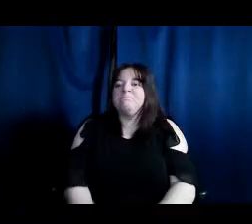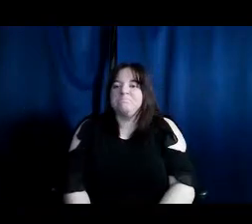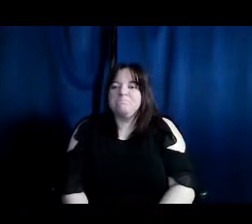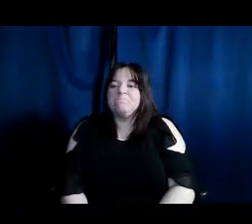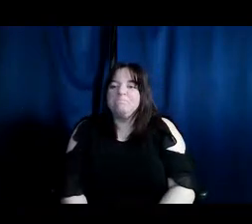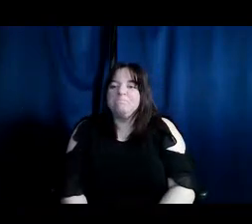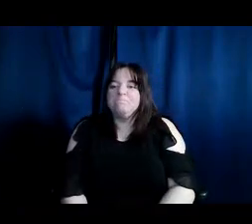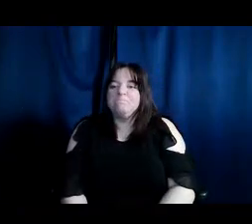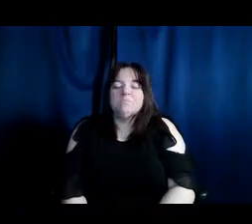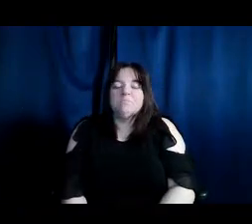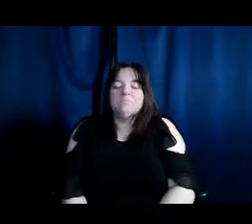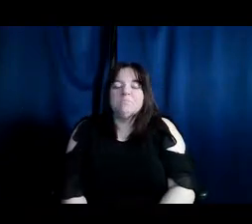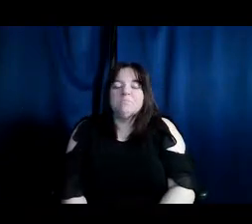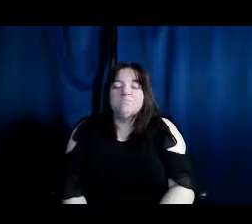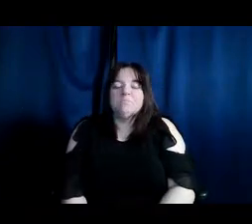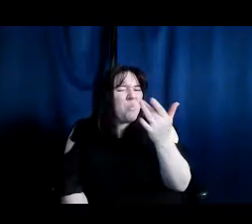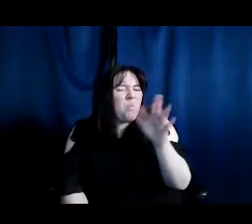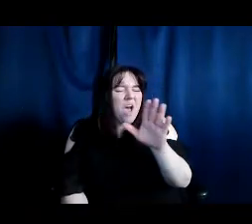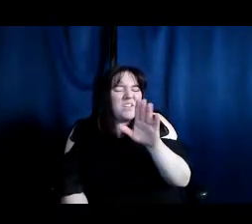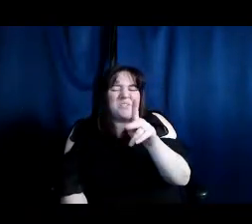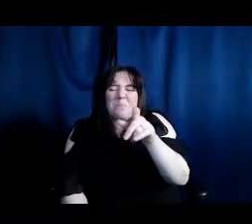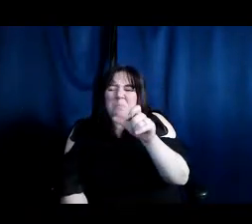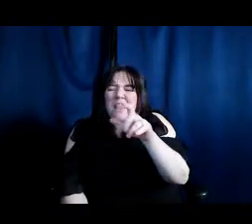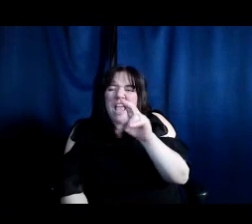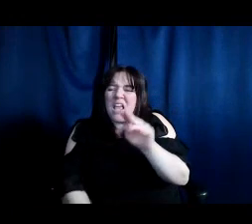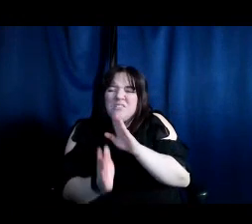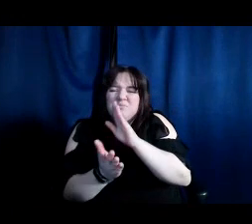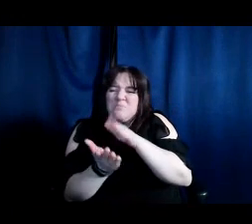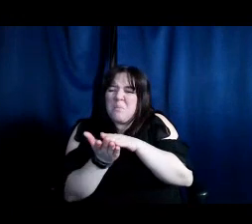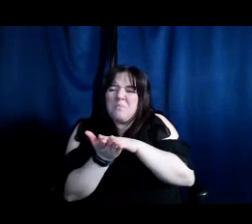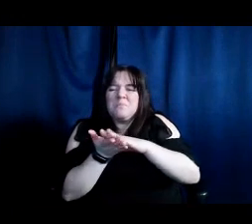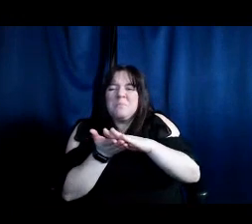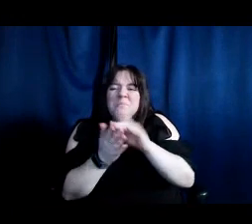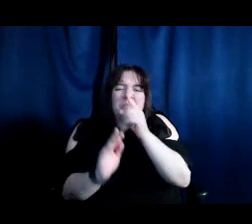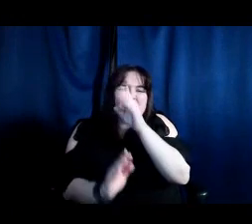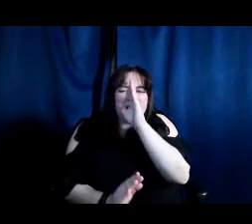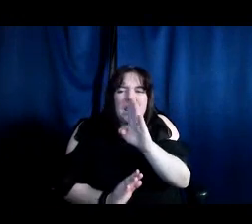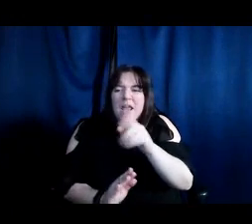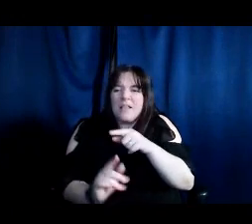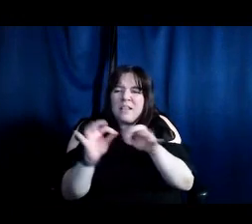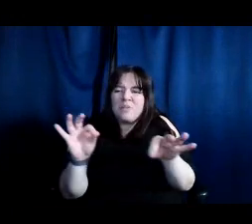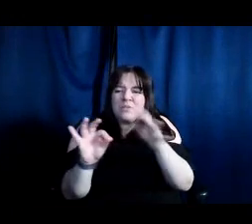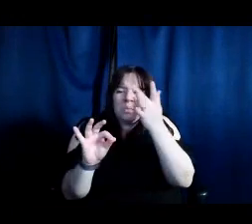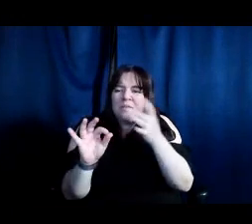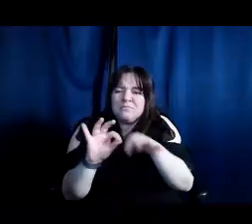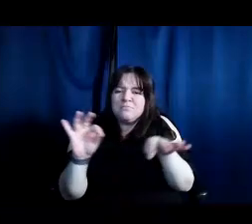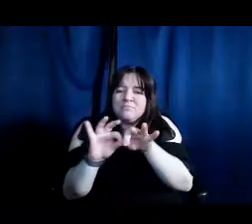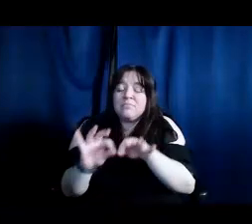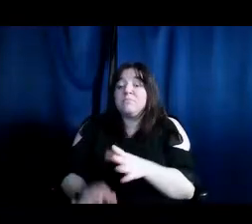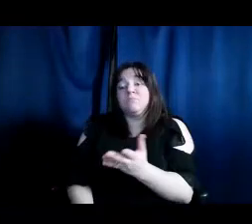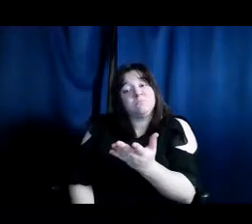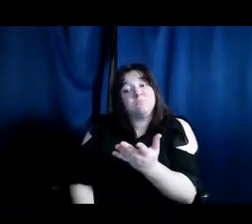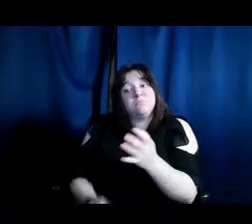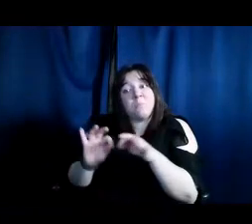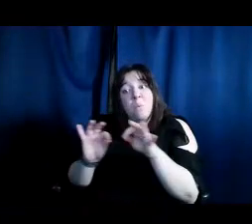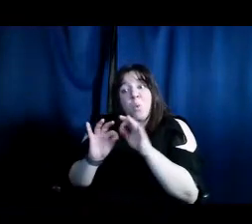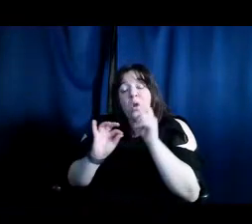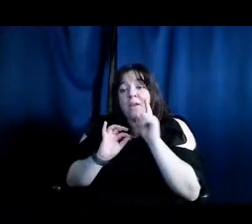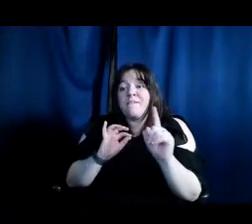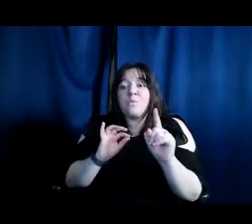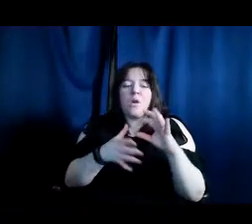And why does plain language matter, Shelly? Well, it's critical for web content accessibility, and it